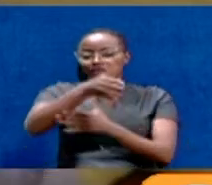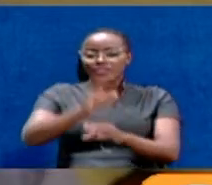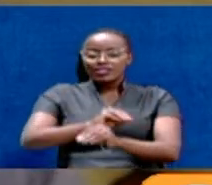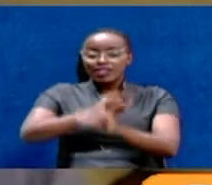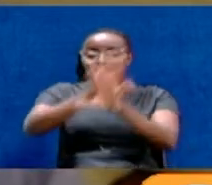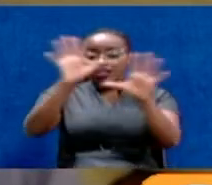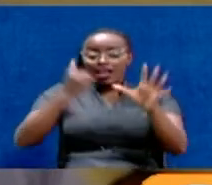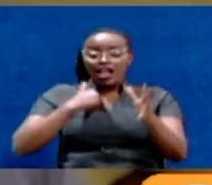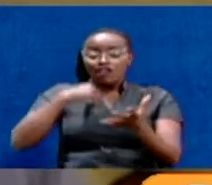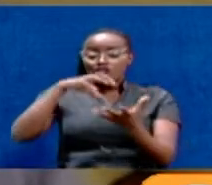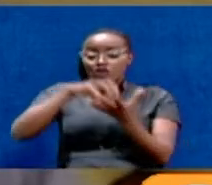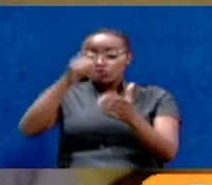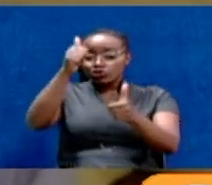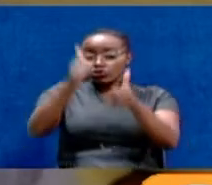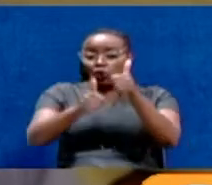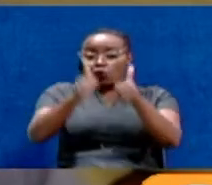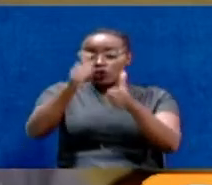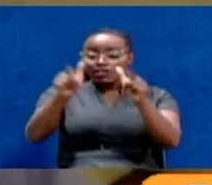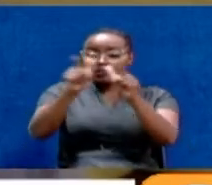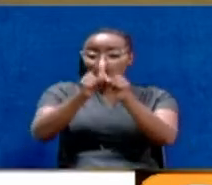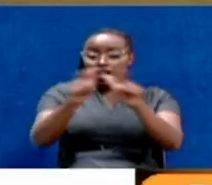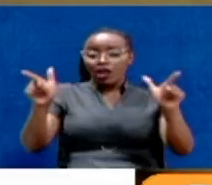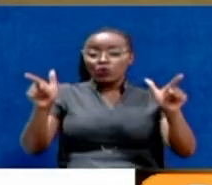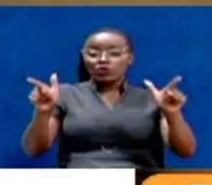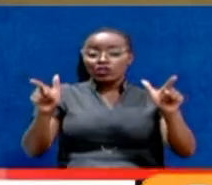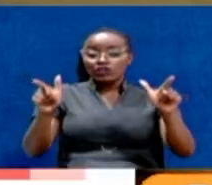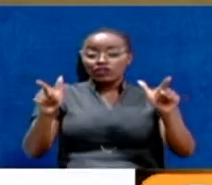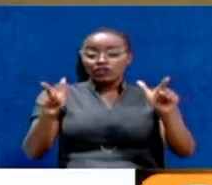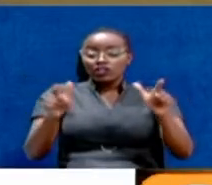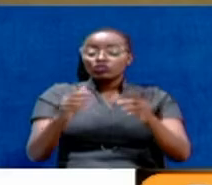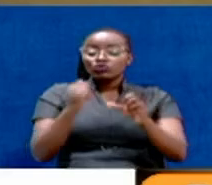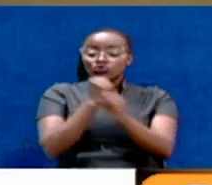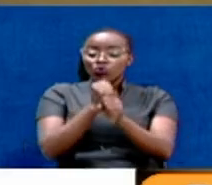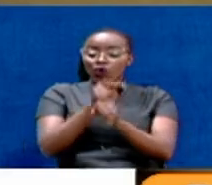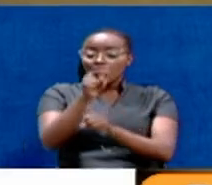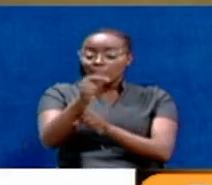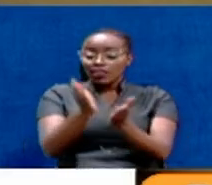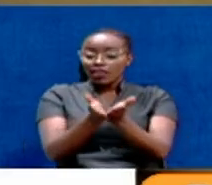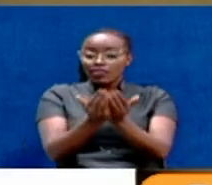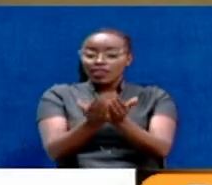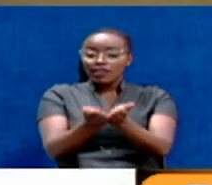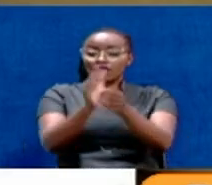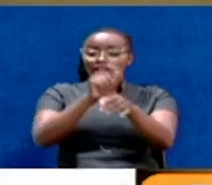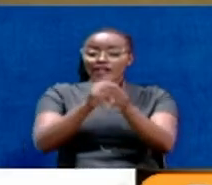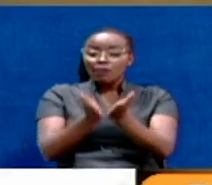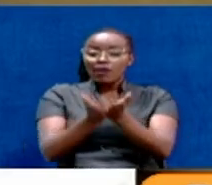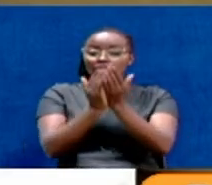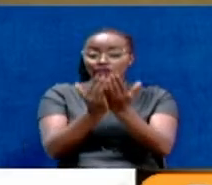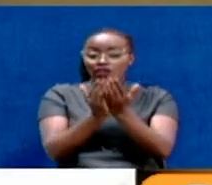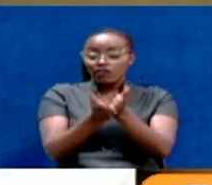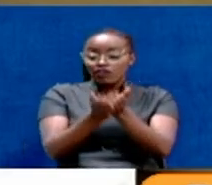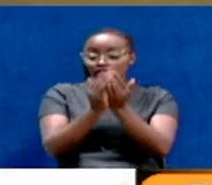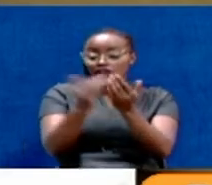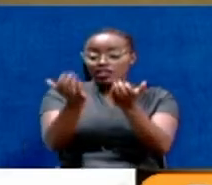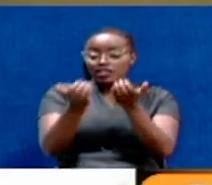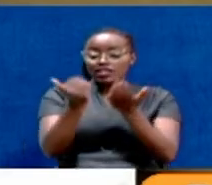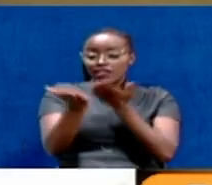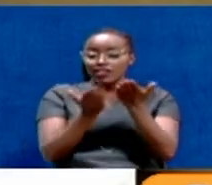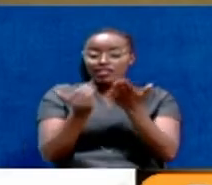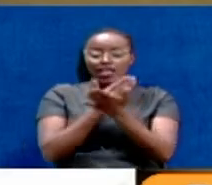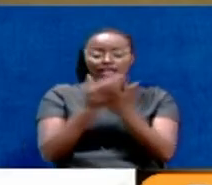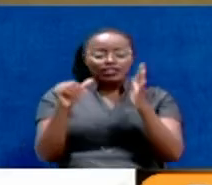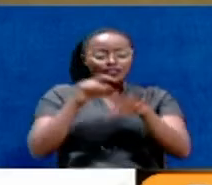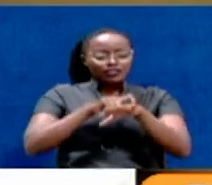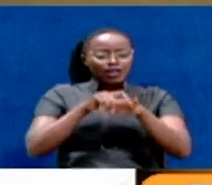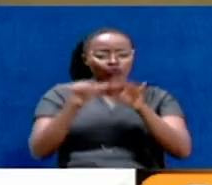clear conditions under which they would be allowed to serve a ship, just when the ship needs those particular kind of services. So whenever there is